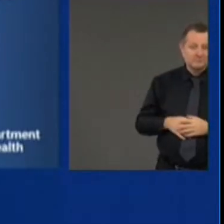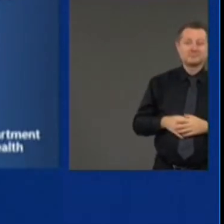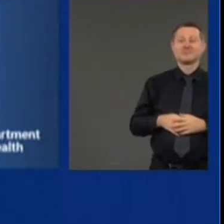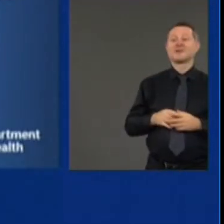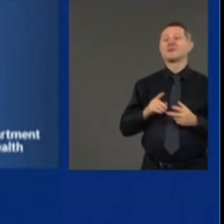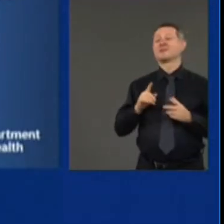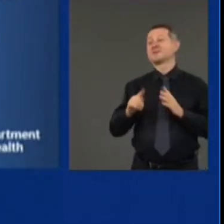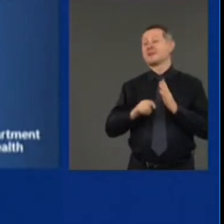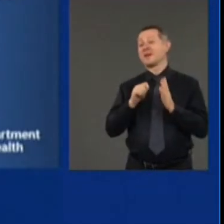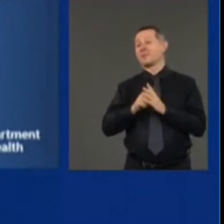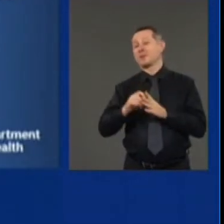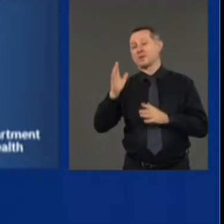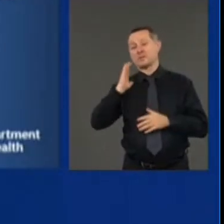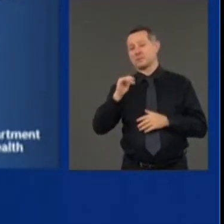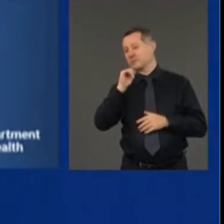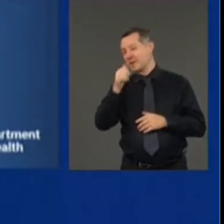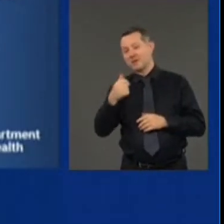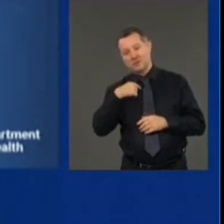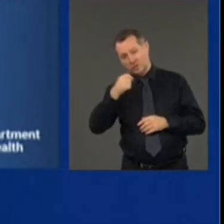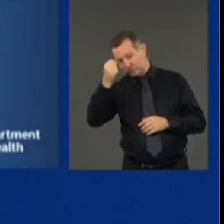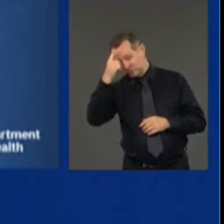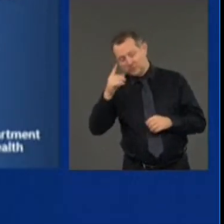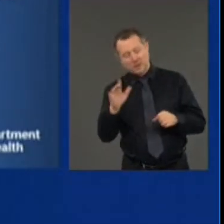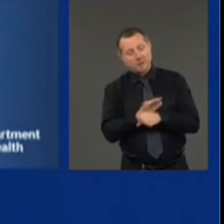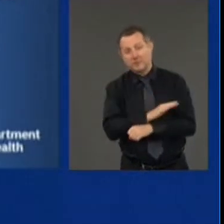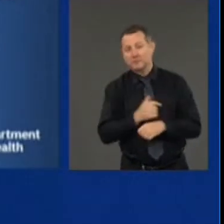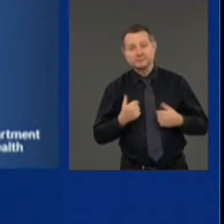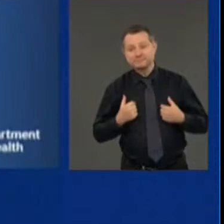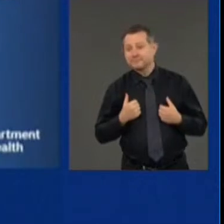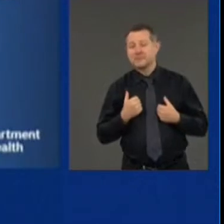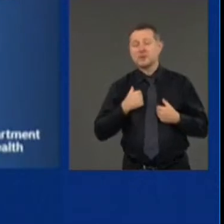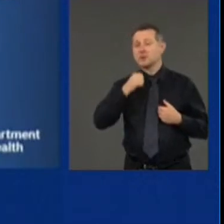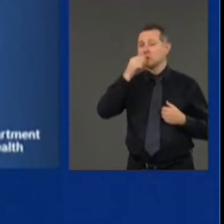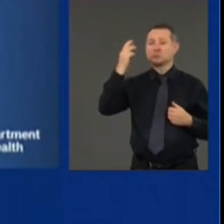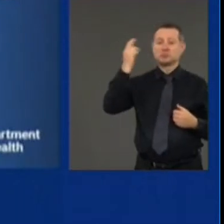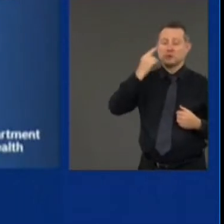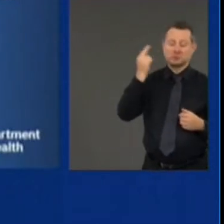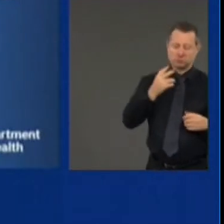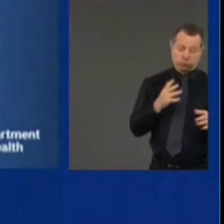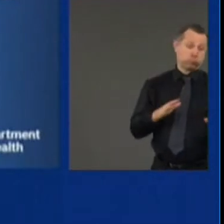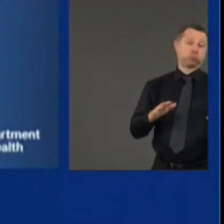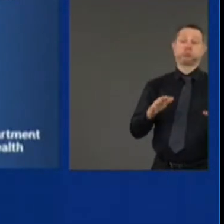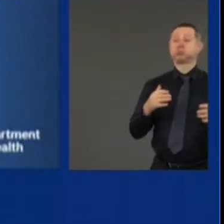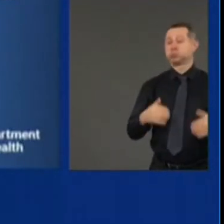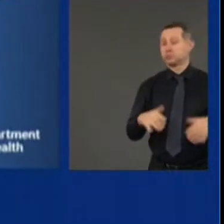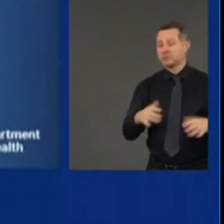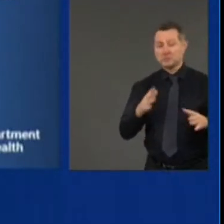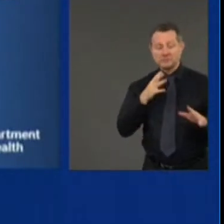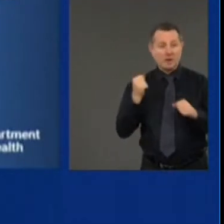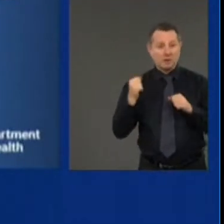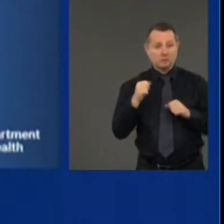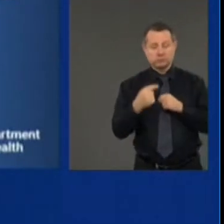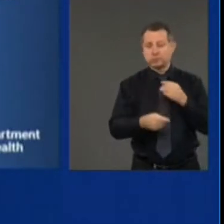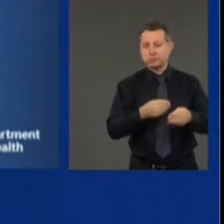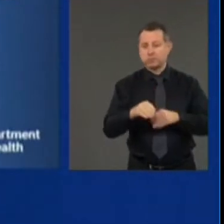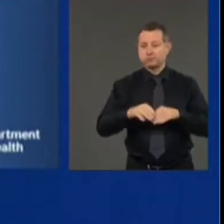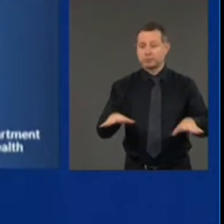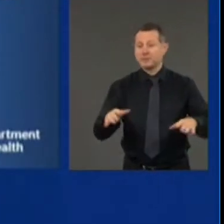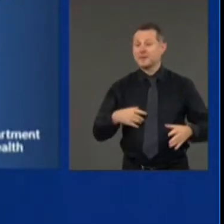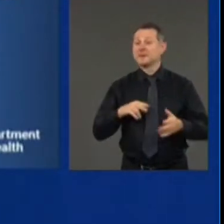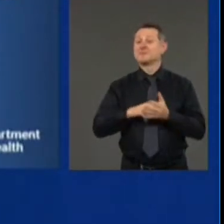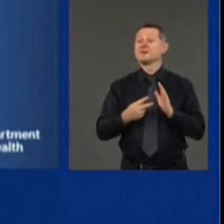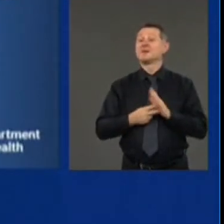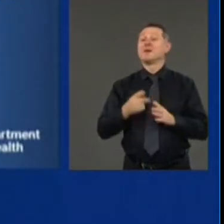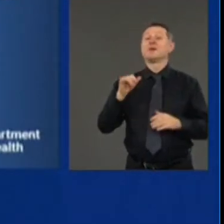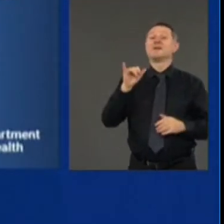early on. We did not realize how widespread it was within our community, and therefore, it was able to be introduced into a